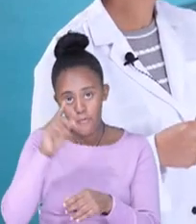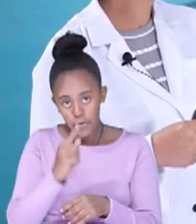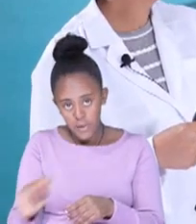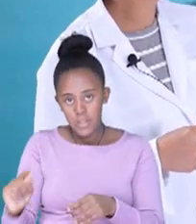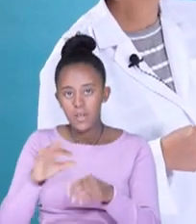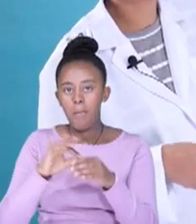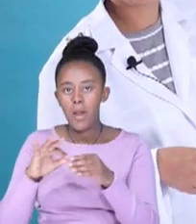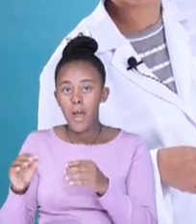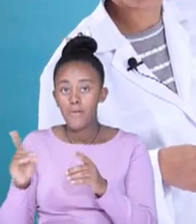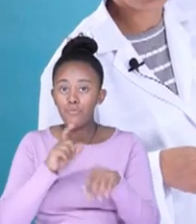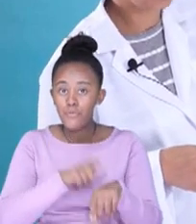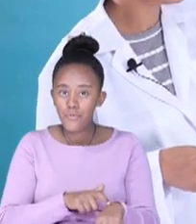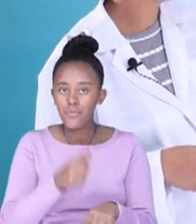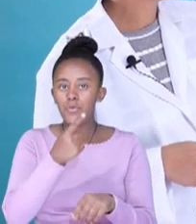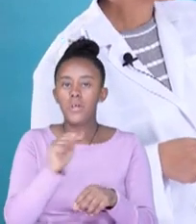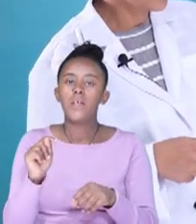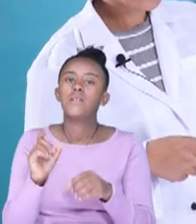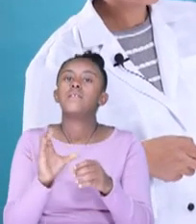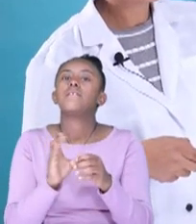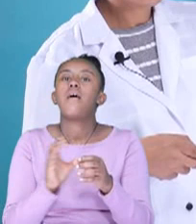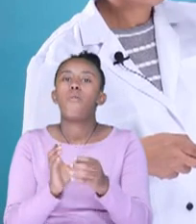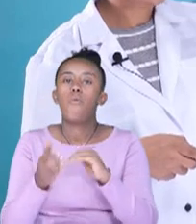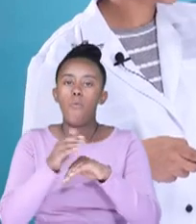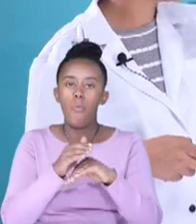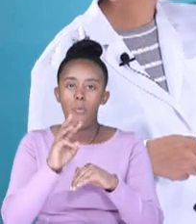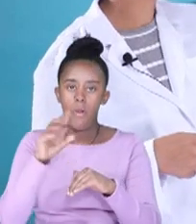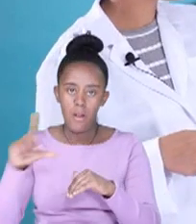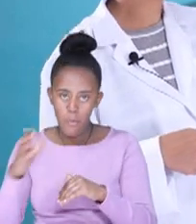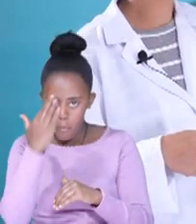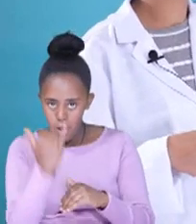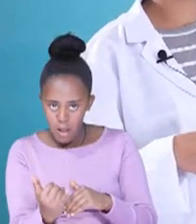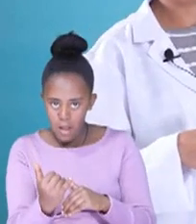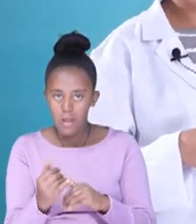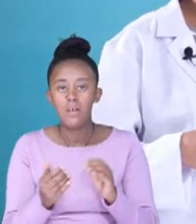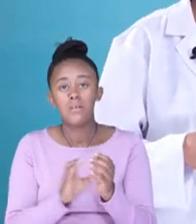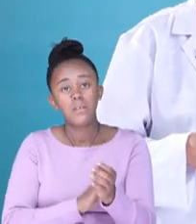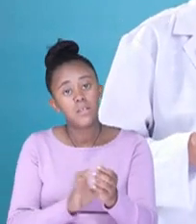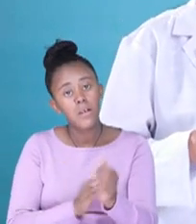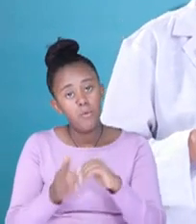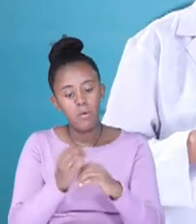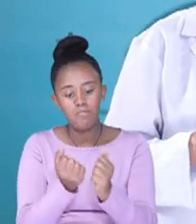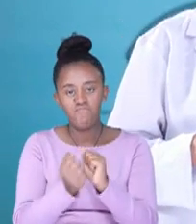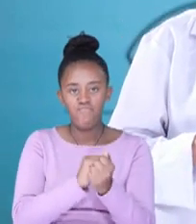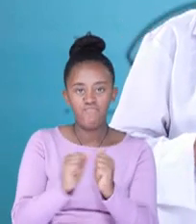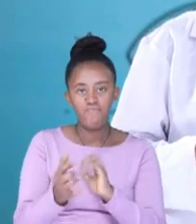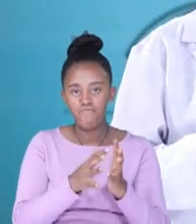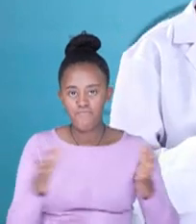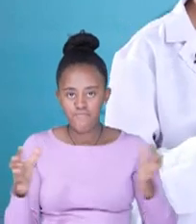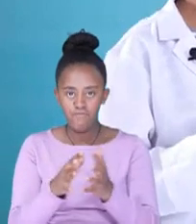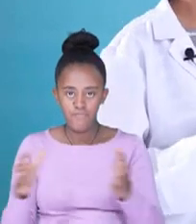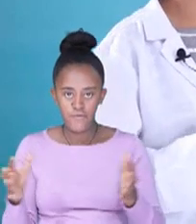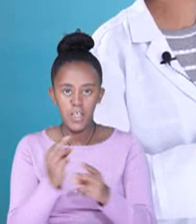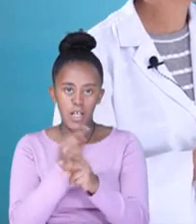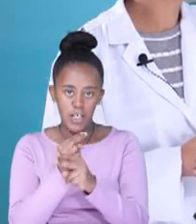the plant due to cell wall. Why? As I have said, cell wall is elastic in nature, mainly cellulose cell